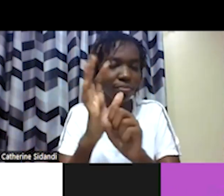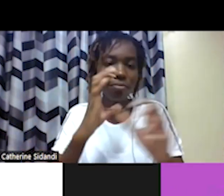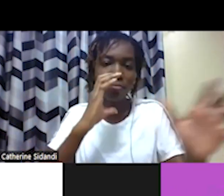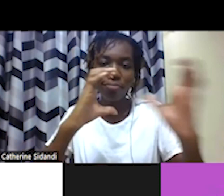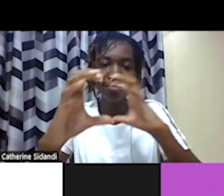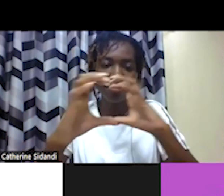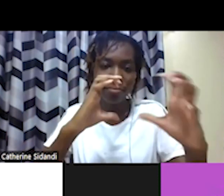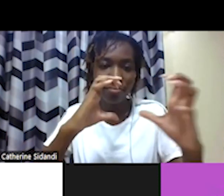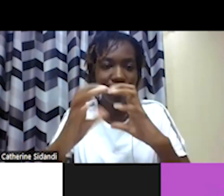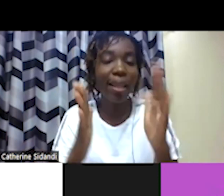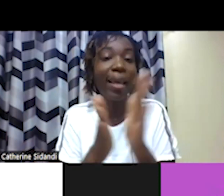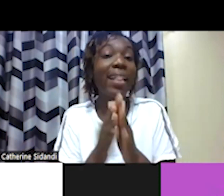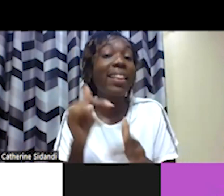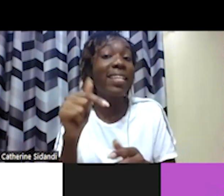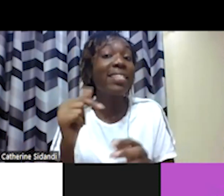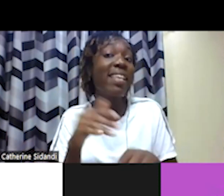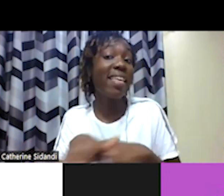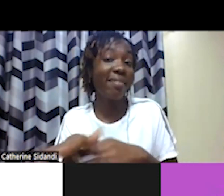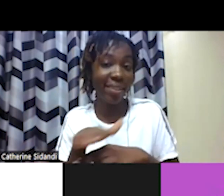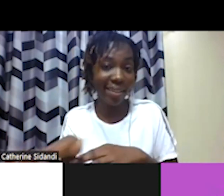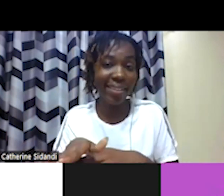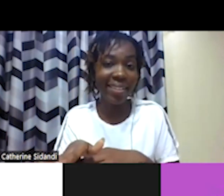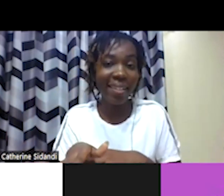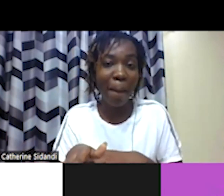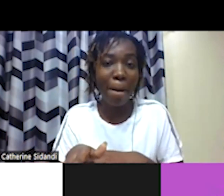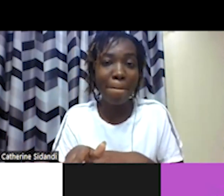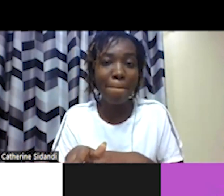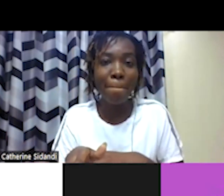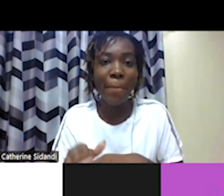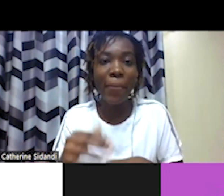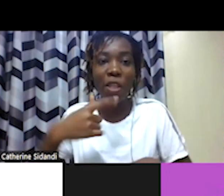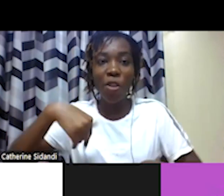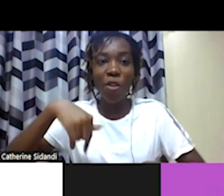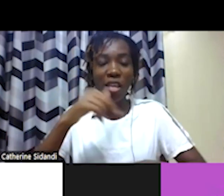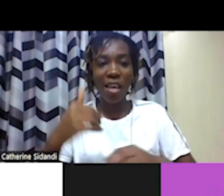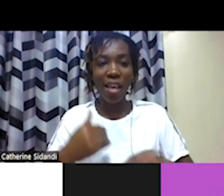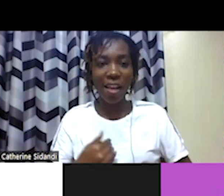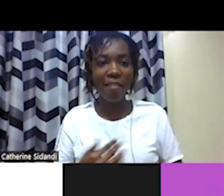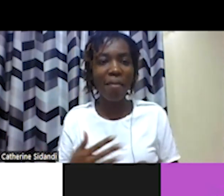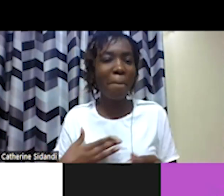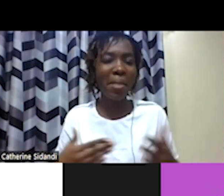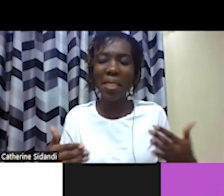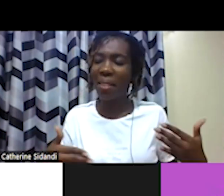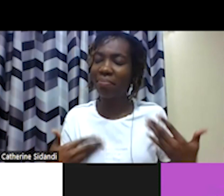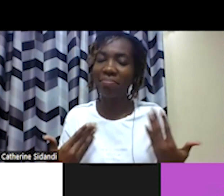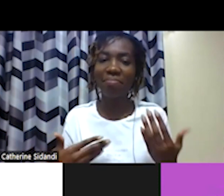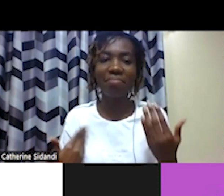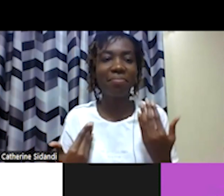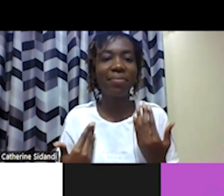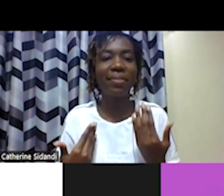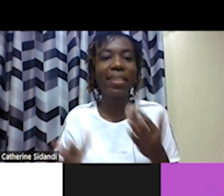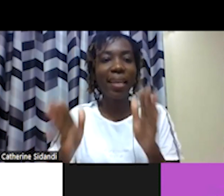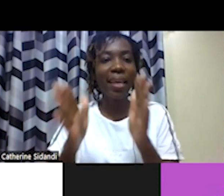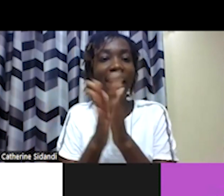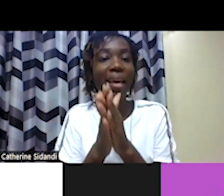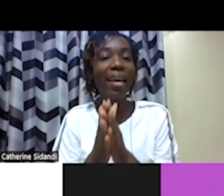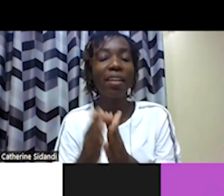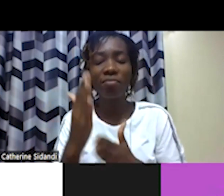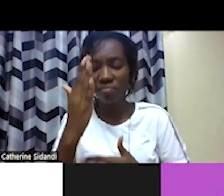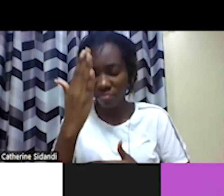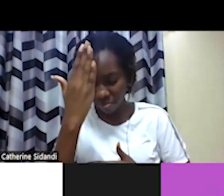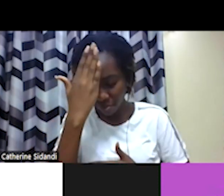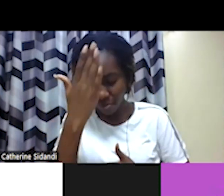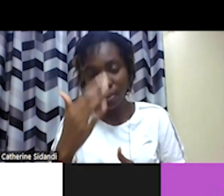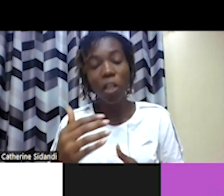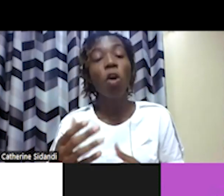conversation. And this evening, I am privileged, and it's such an honor to